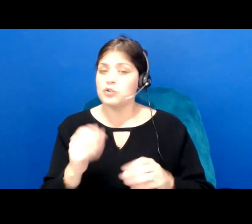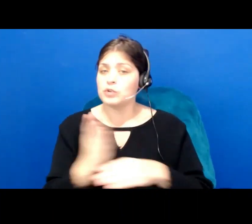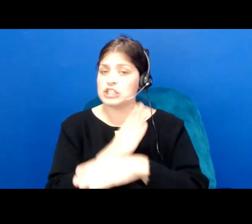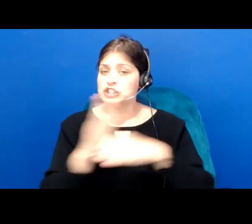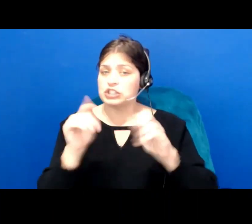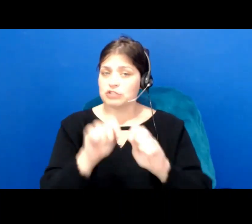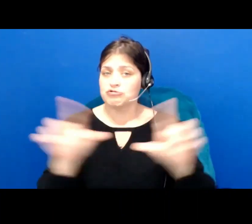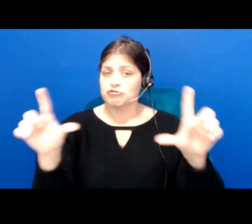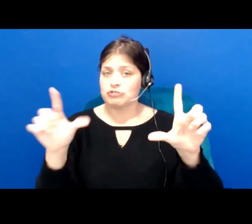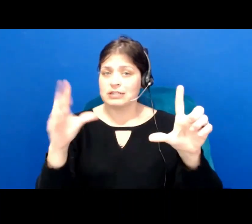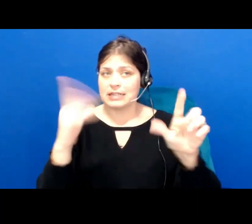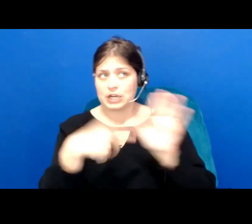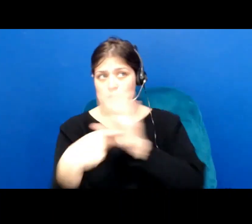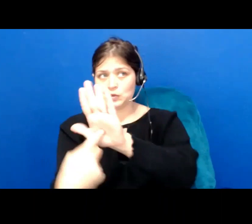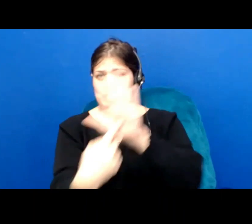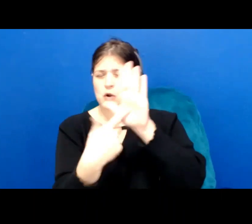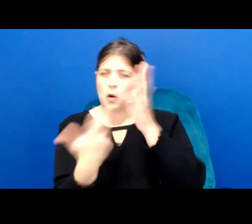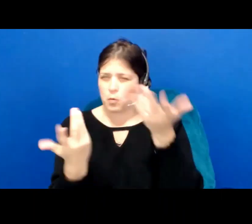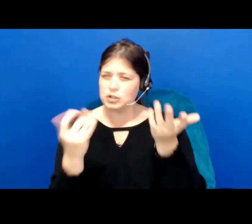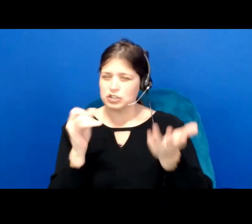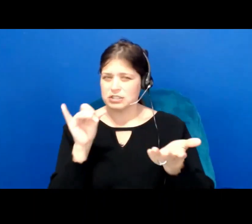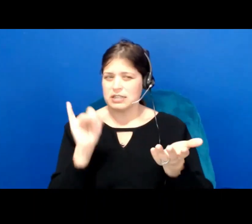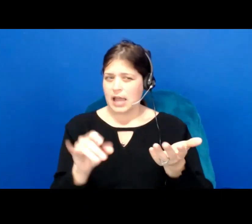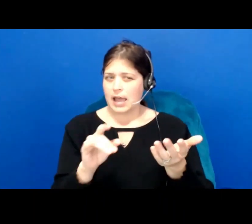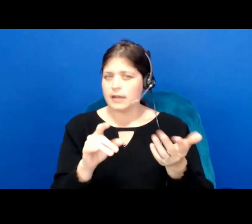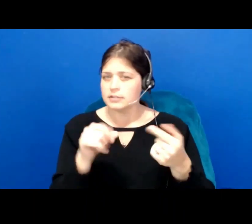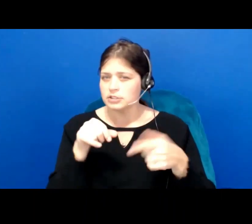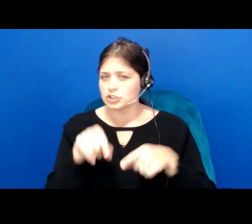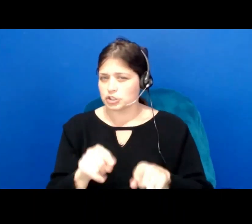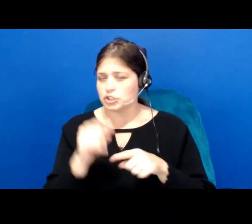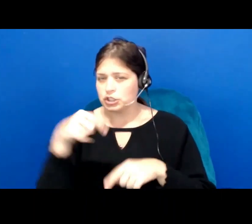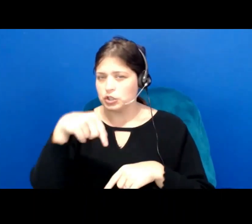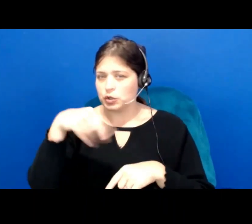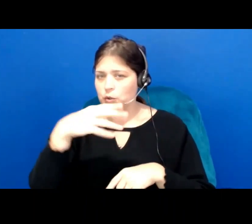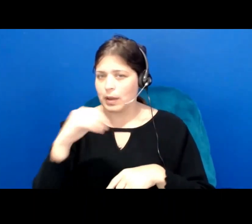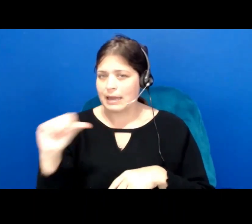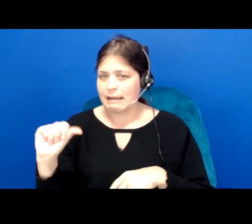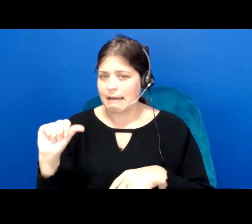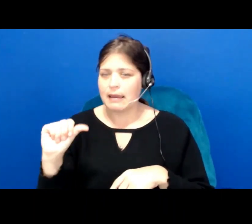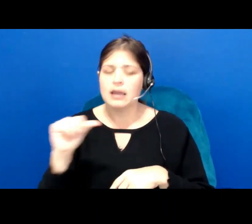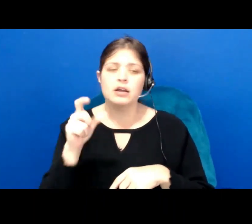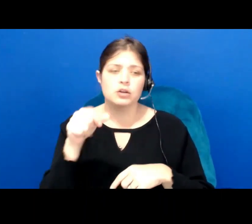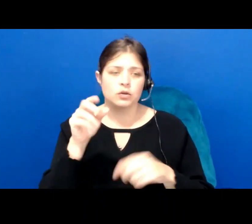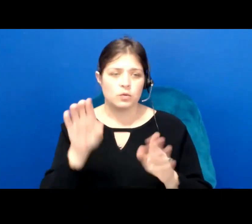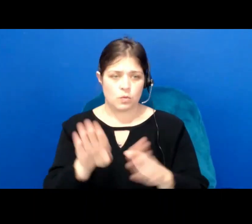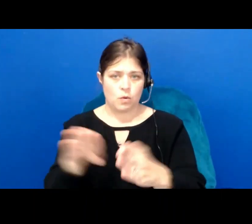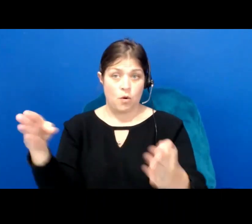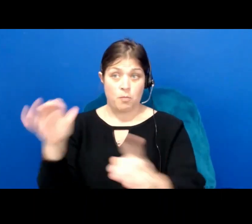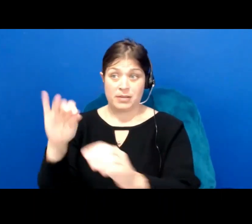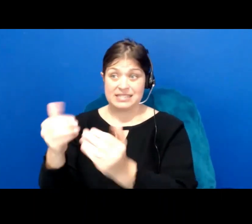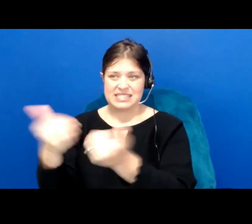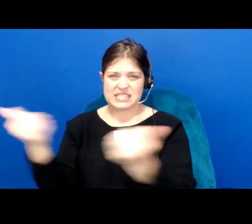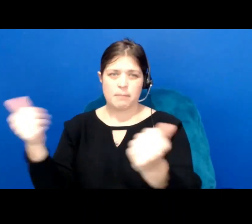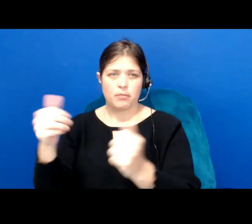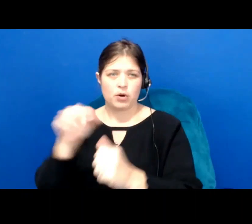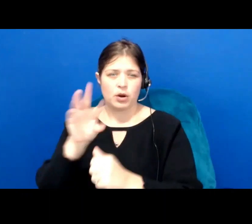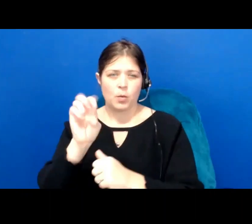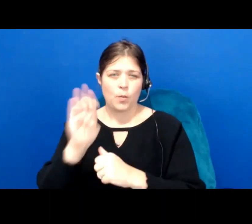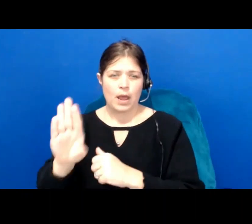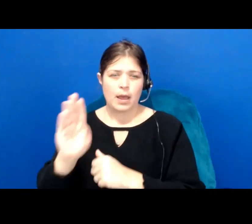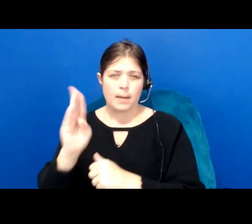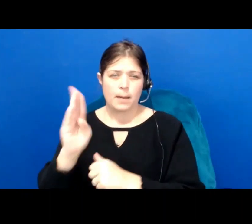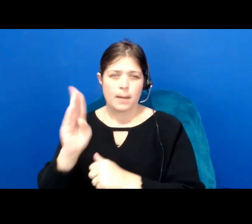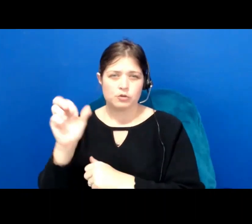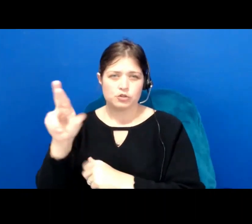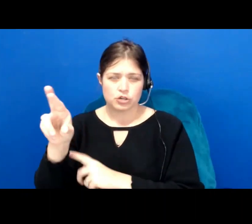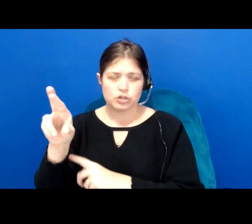it, which is really, I said in the Q&A, you open it in a web browser, and instead of going to your desktop